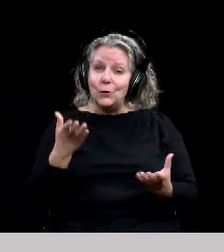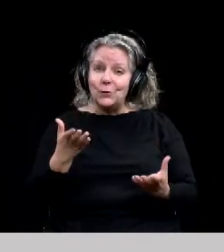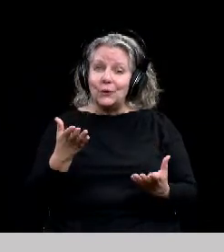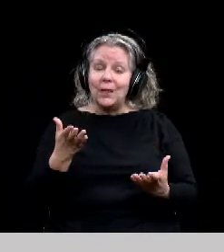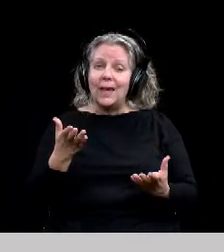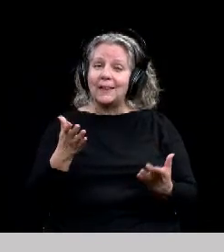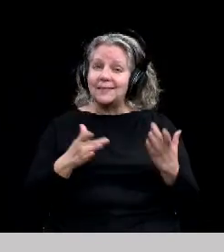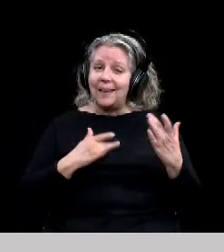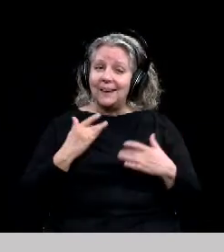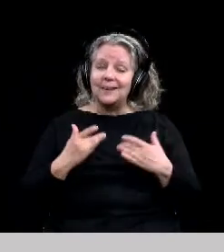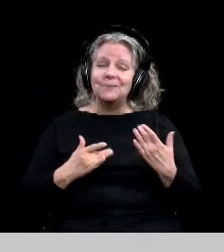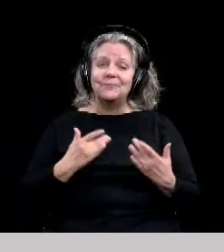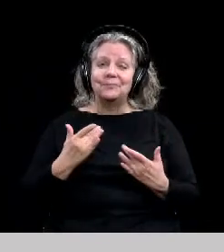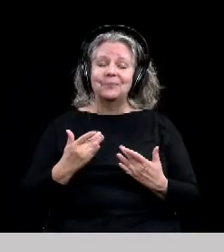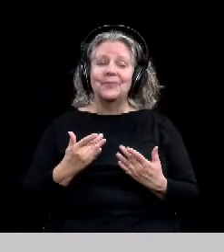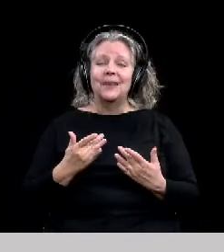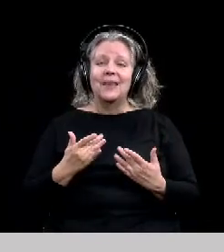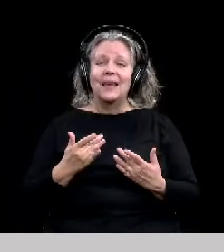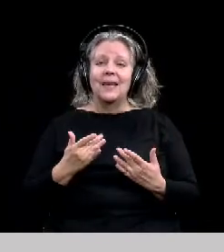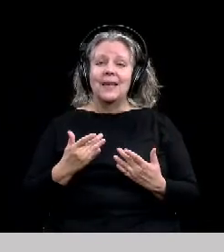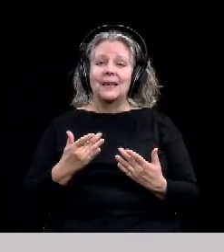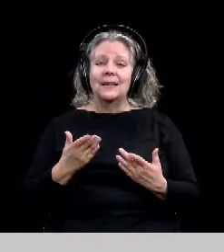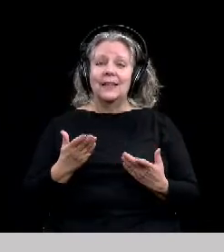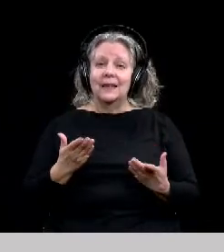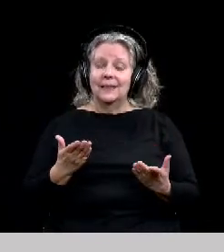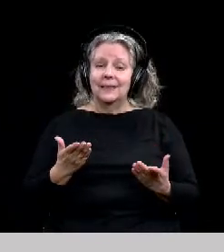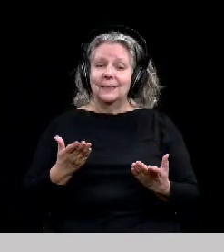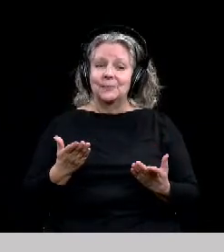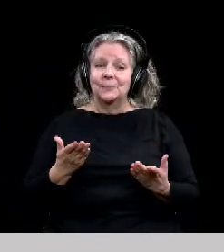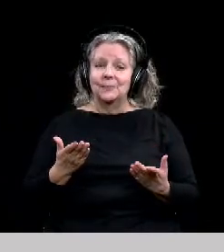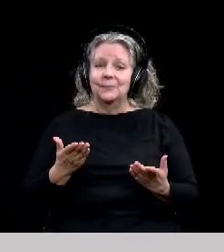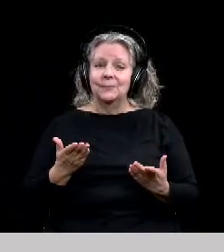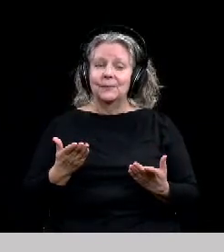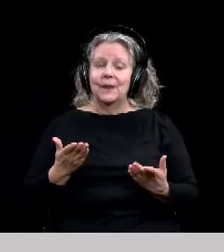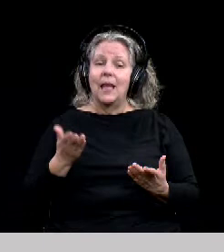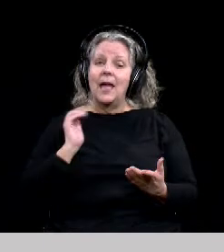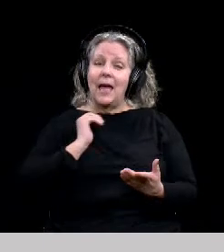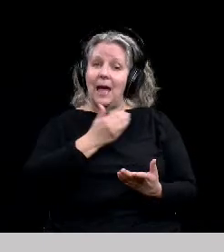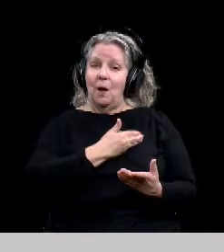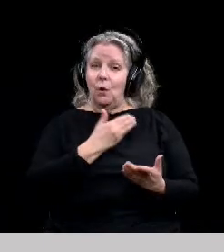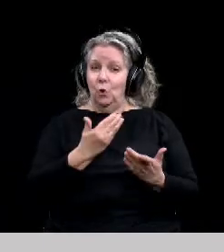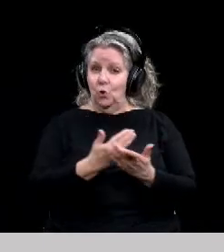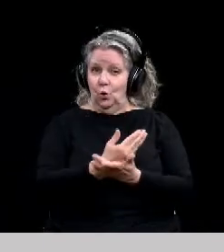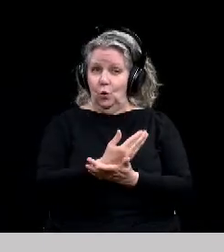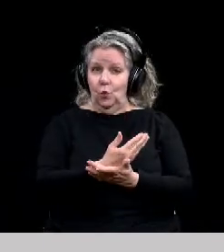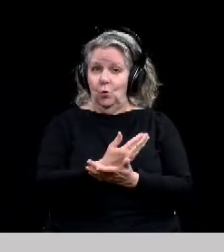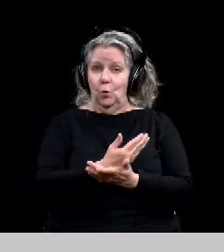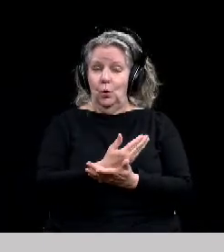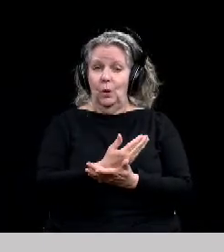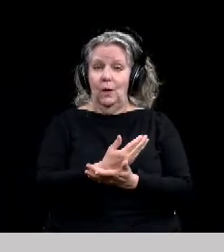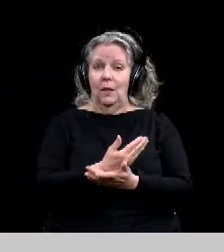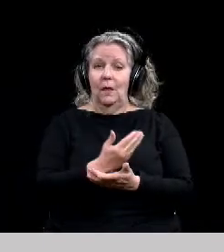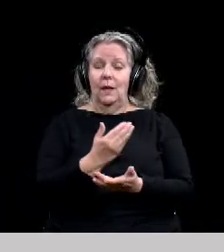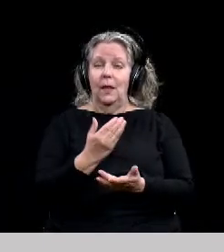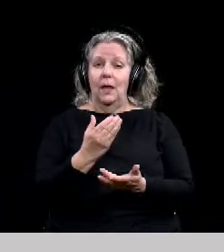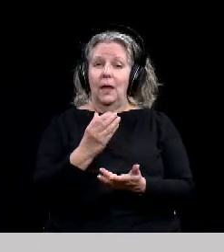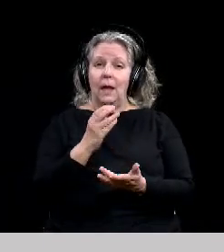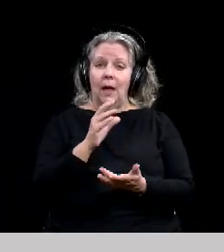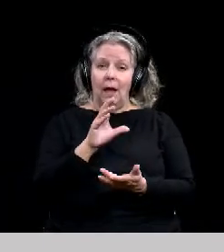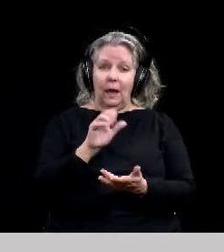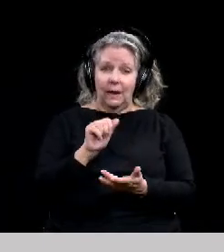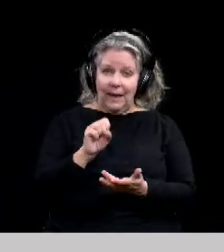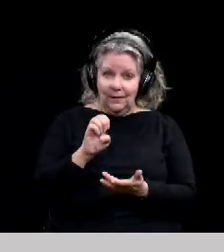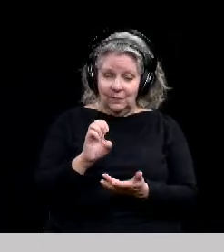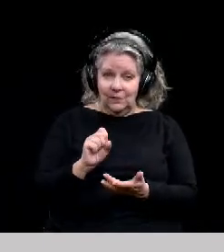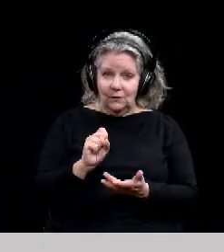is that our new cases have continued to drop and are now at 17